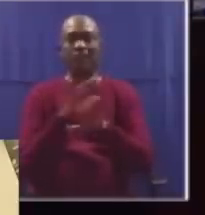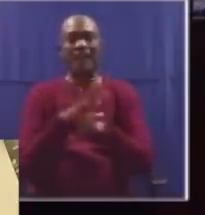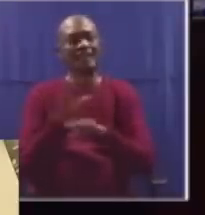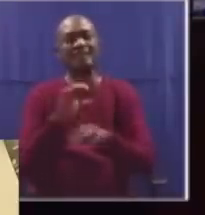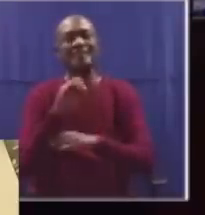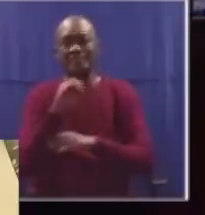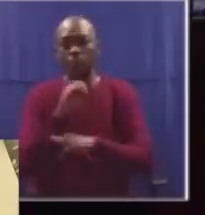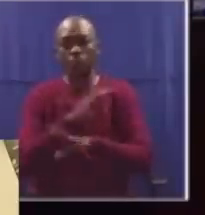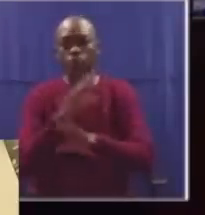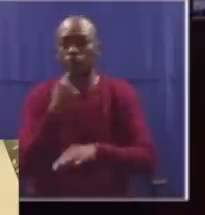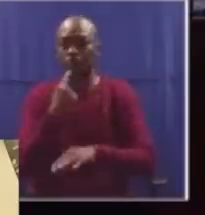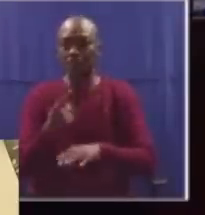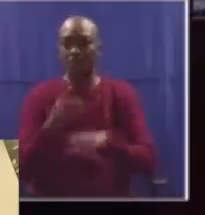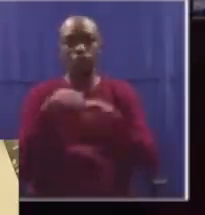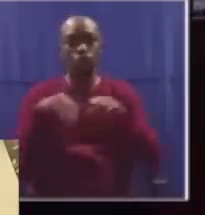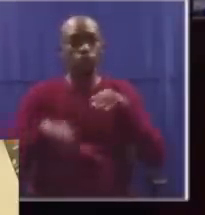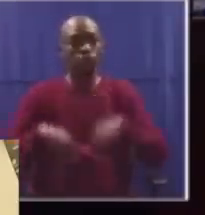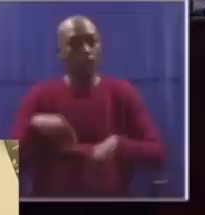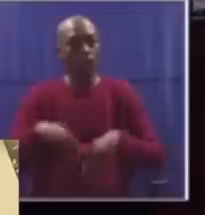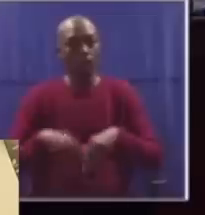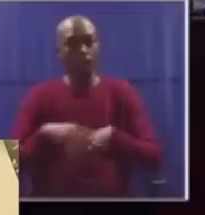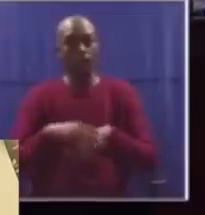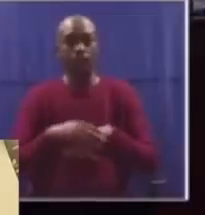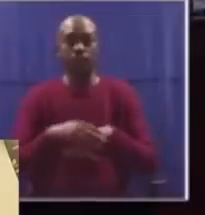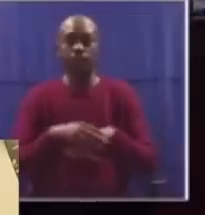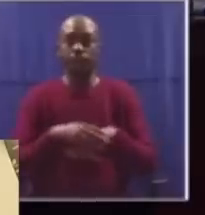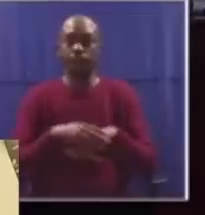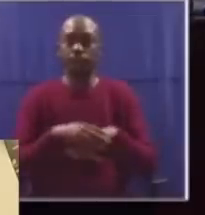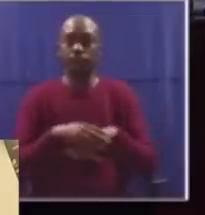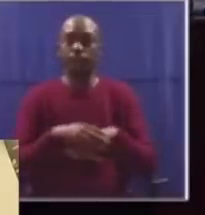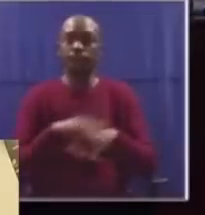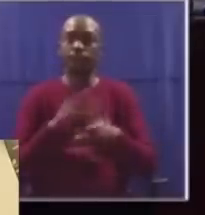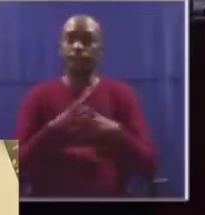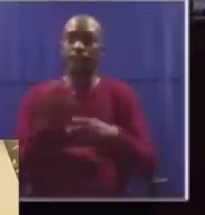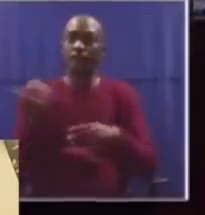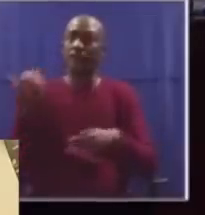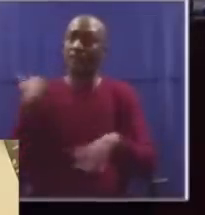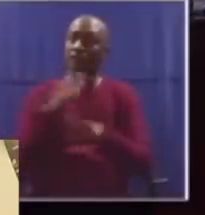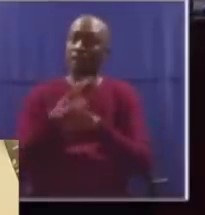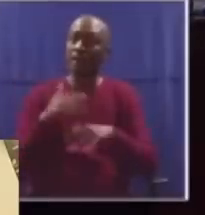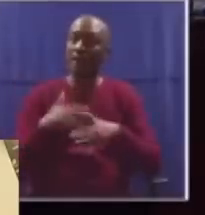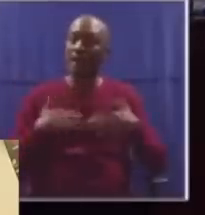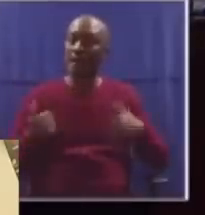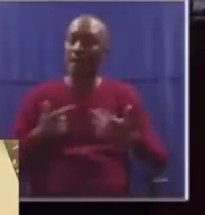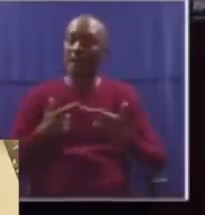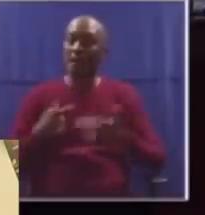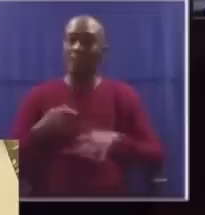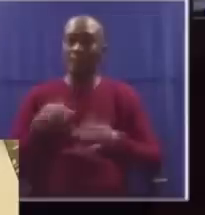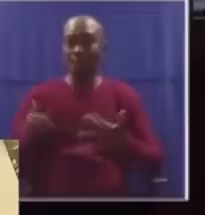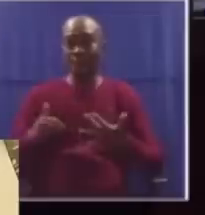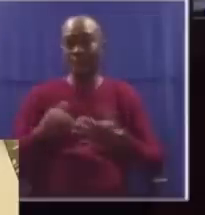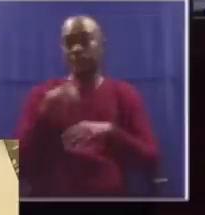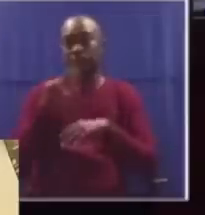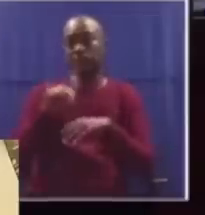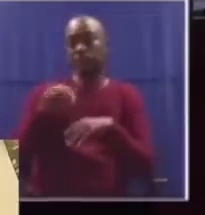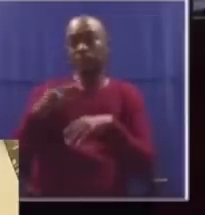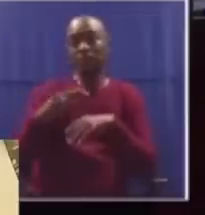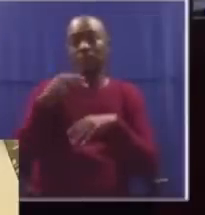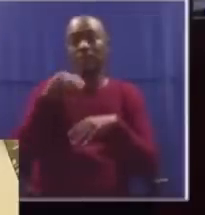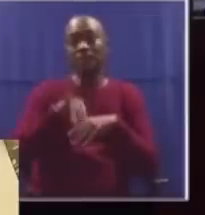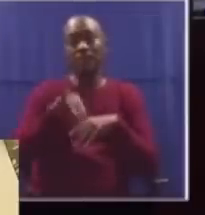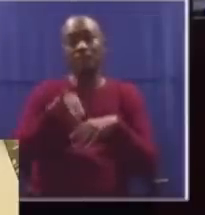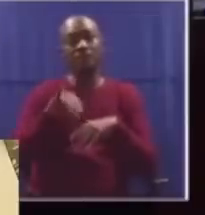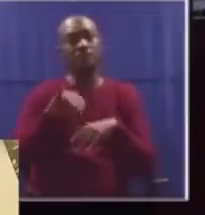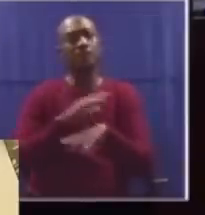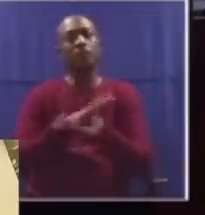that cannot be done until people like the former health minister is held accountable. The NHI is not the